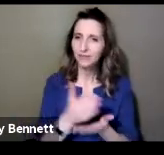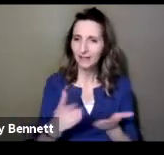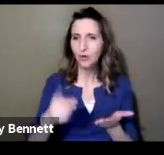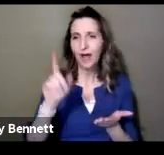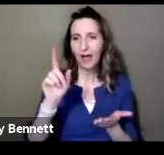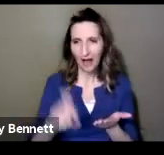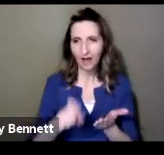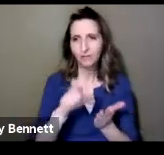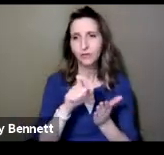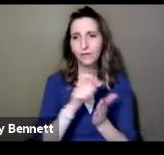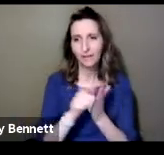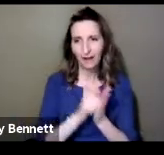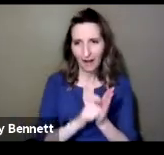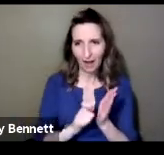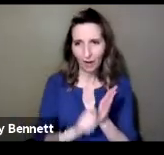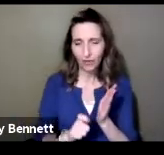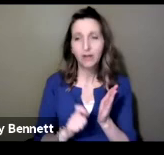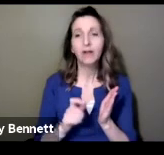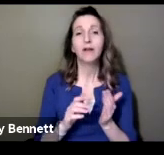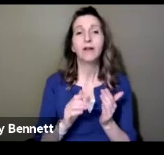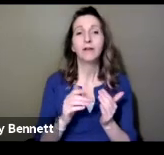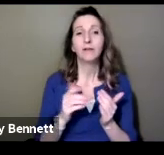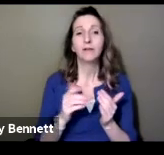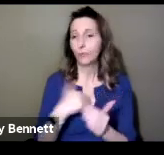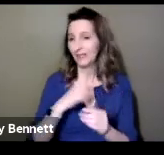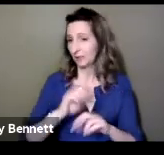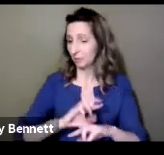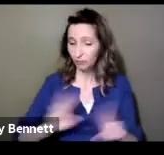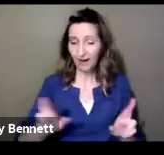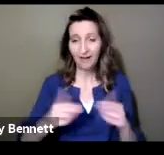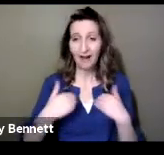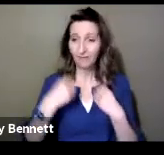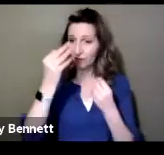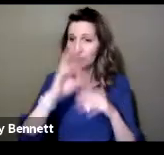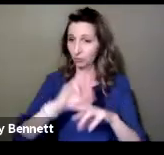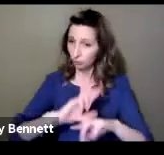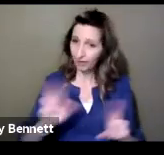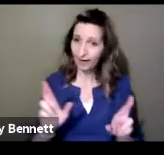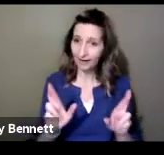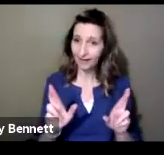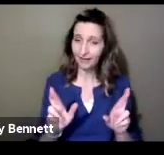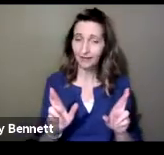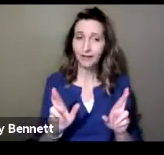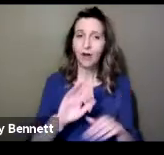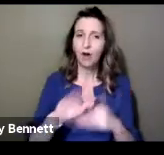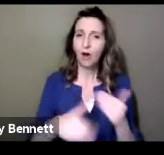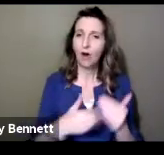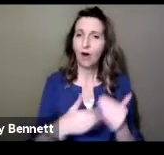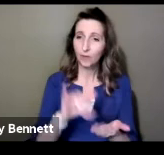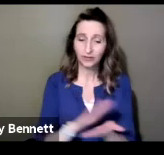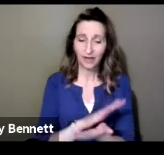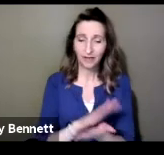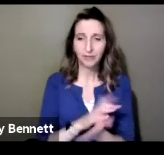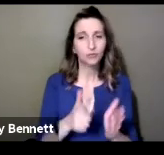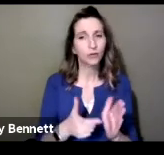be prepared and have the most information that we need. All these documents are